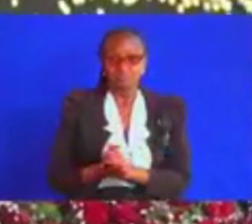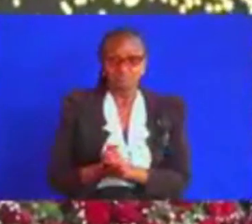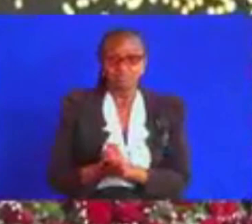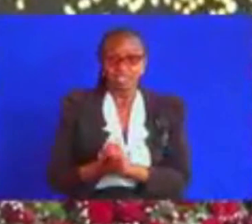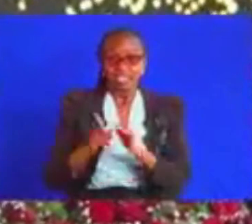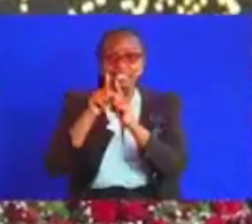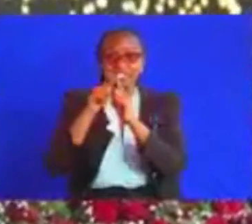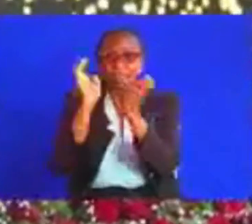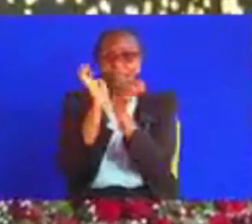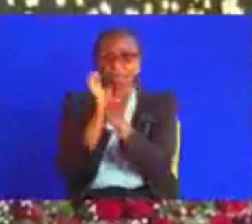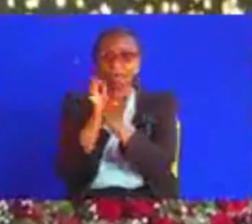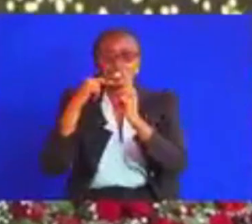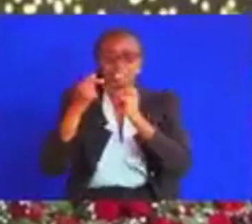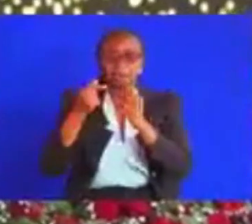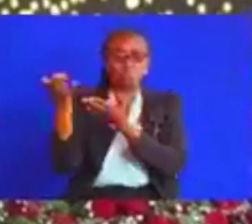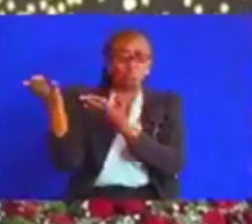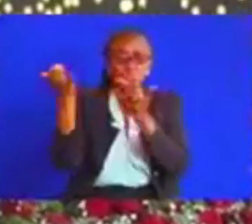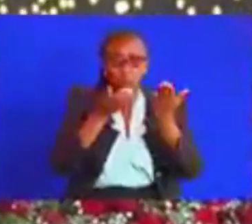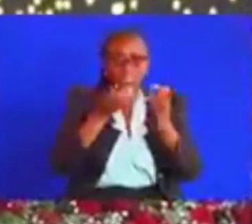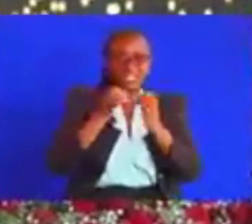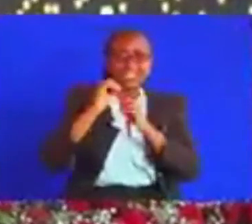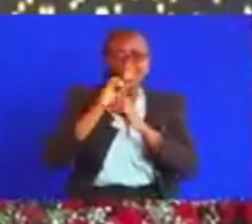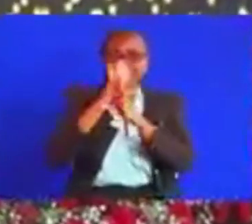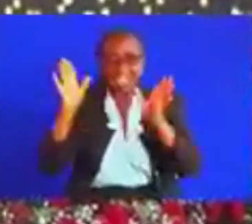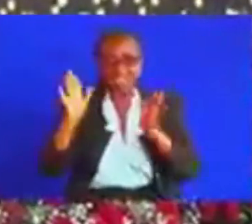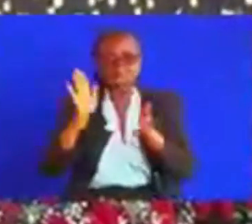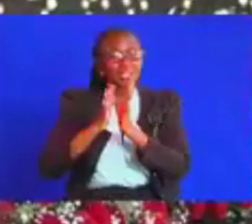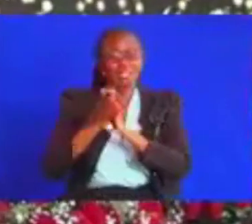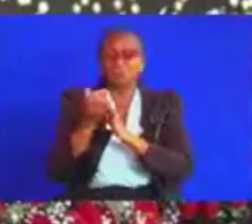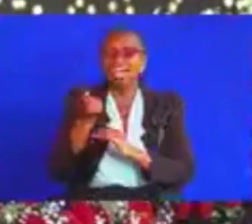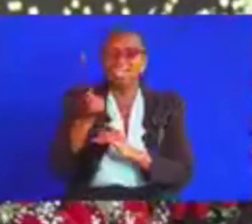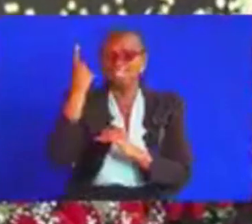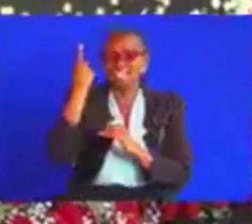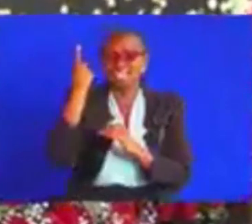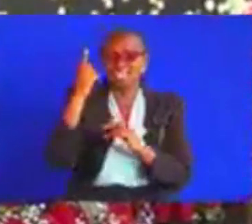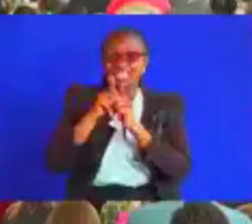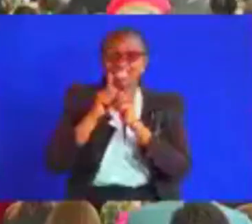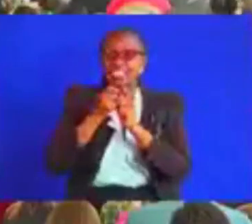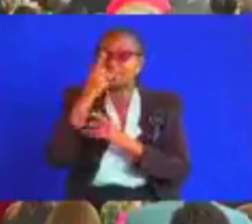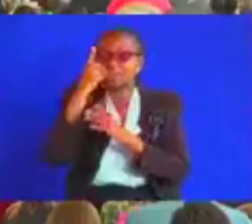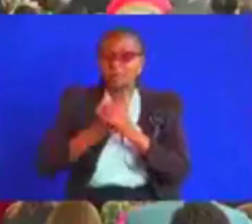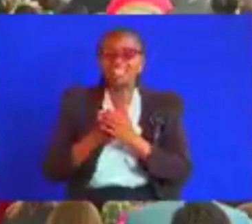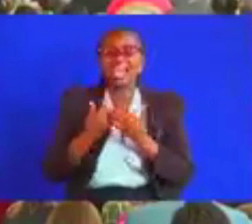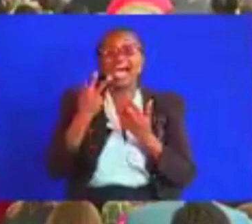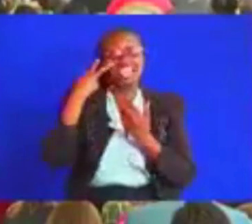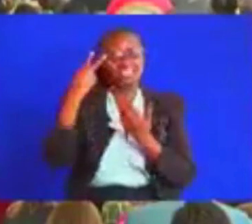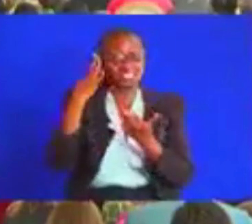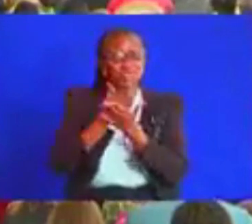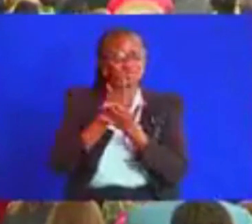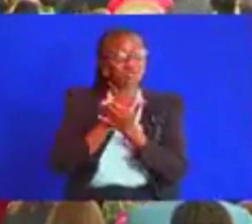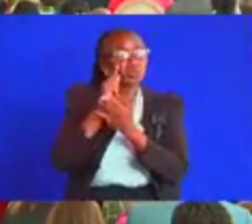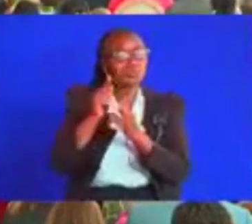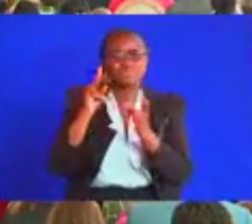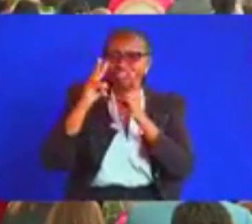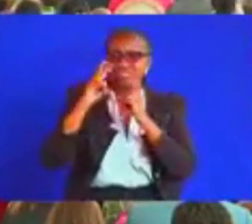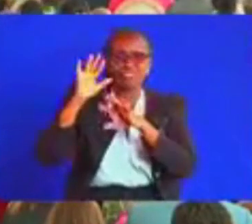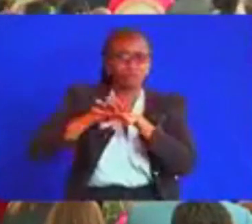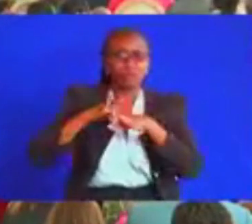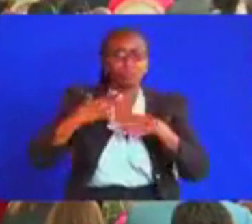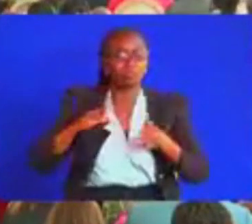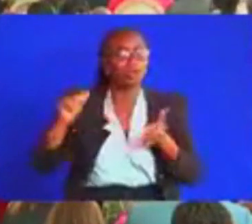And Paul came to bring perspective to their zeal without understanding. And he told them, I see that you are a zealous people and that is